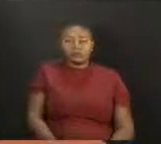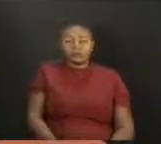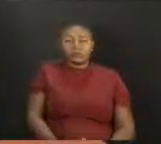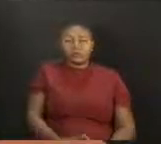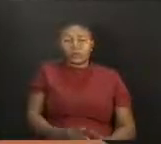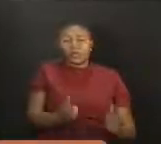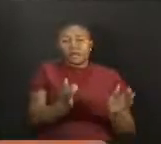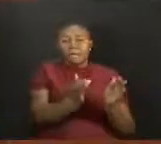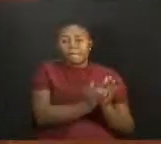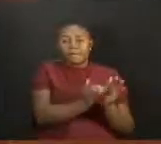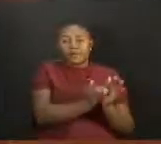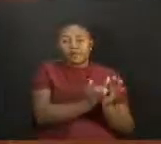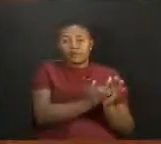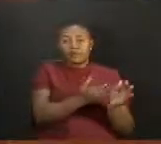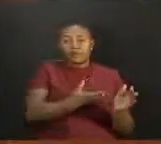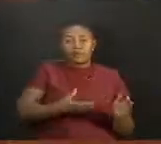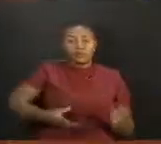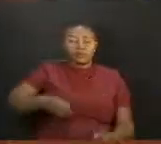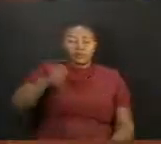Whip, Honorable Anodompre.